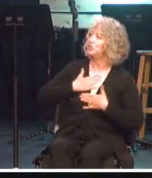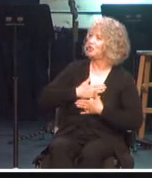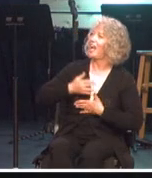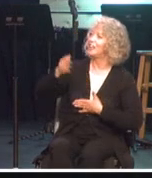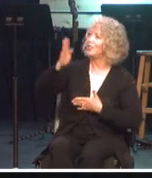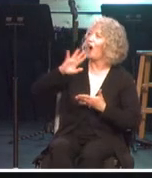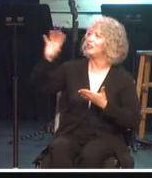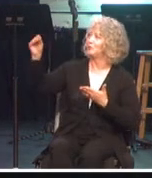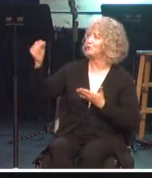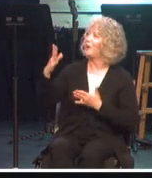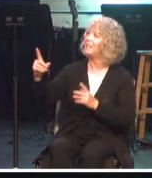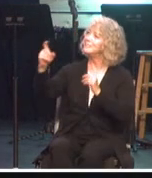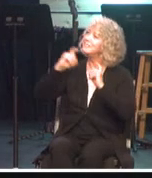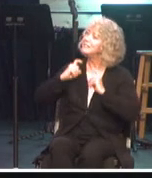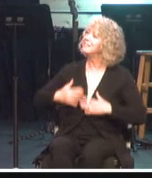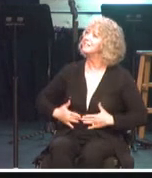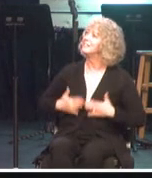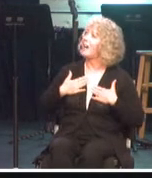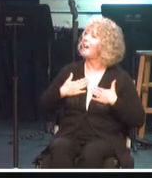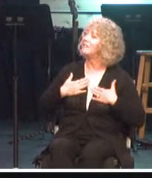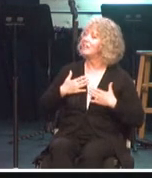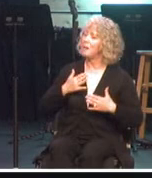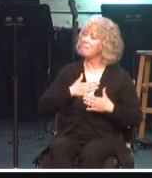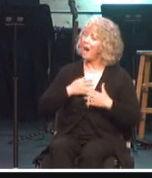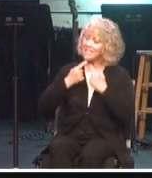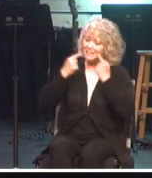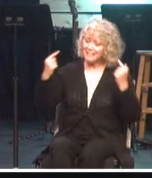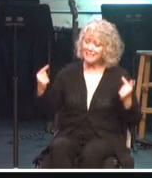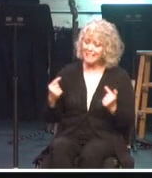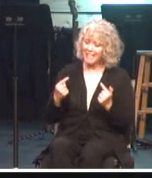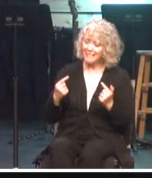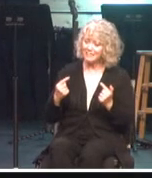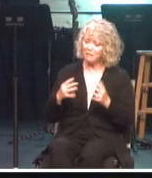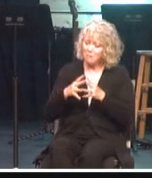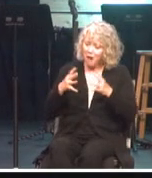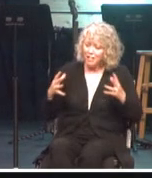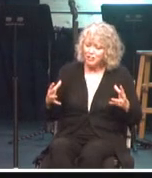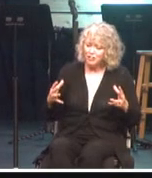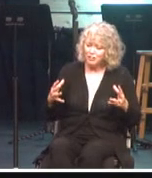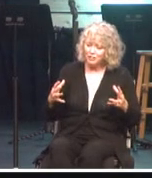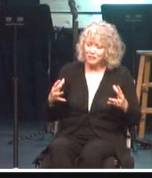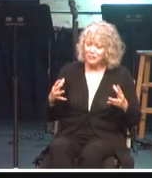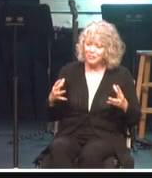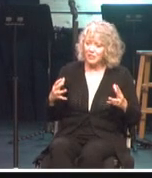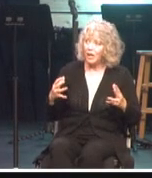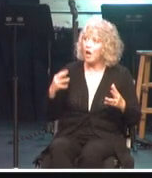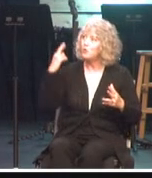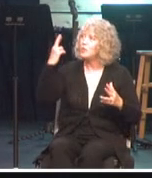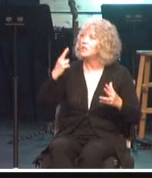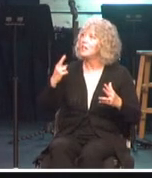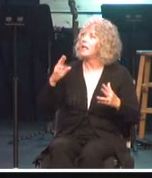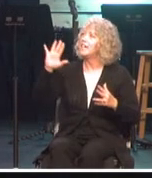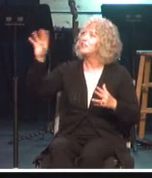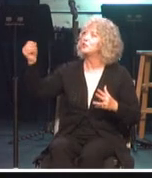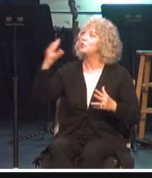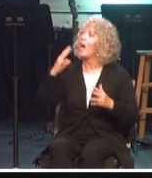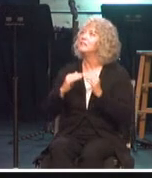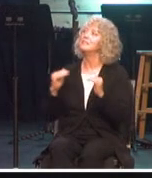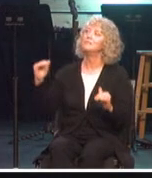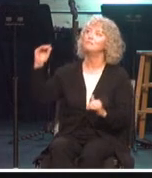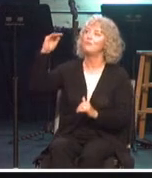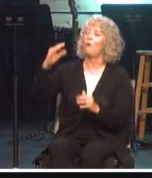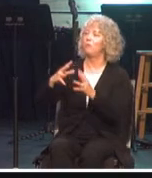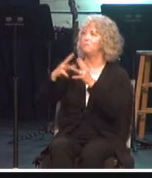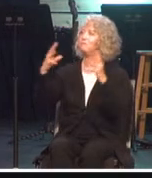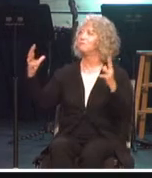life. Recalling our depravity magnifies him, his grace. It humbles